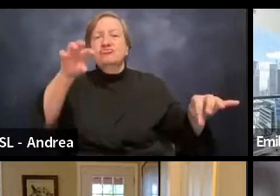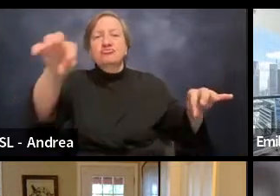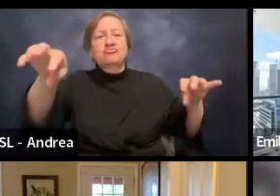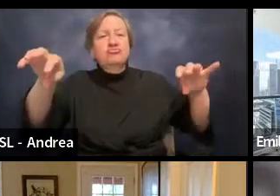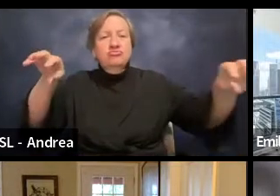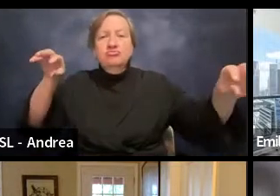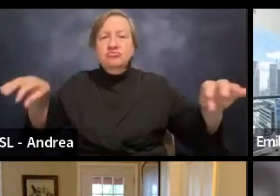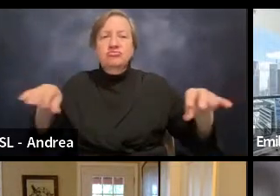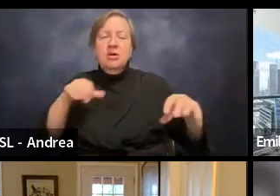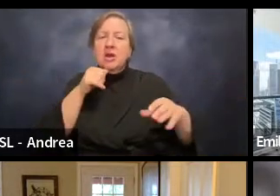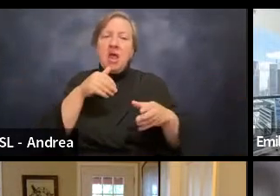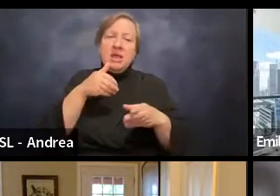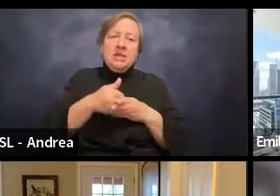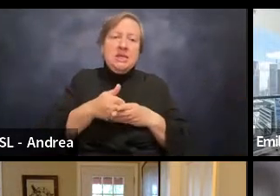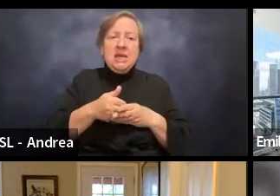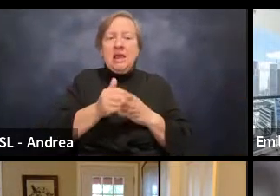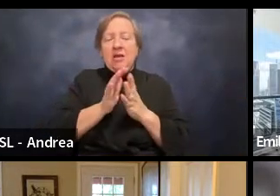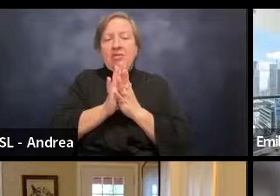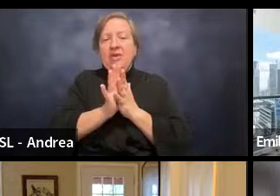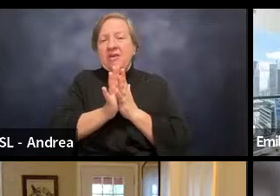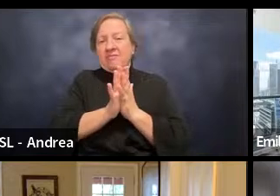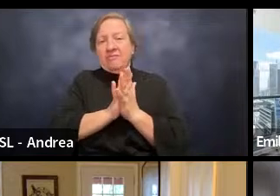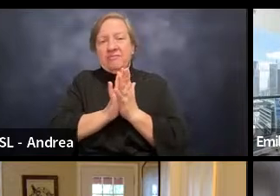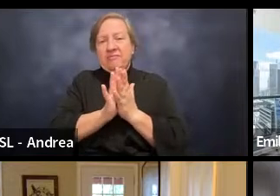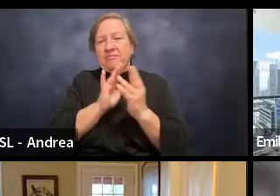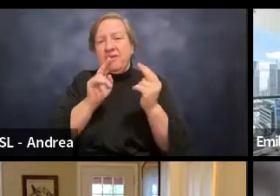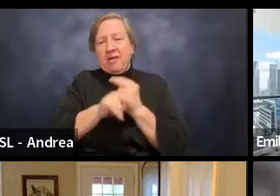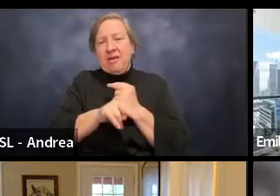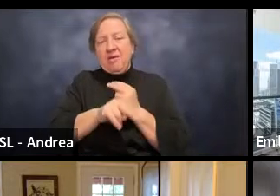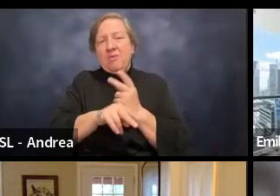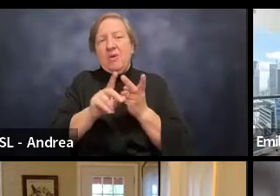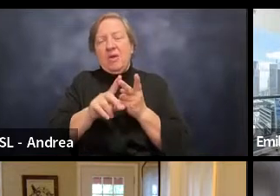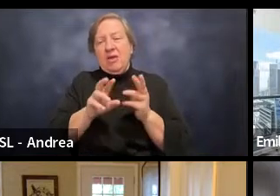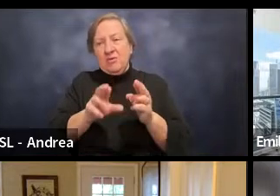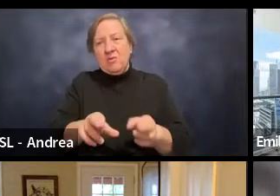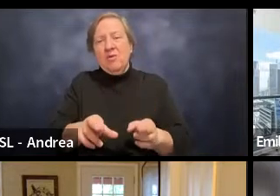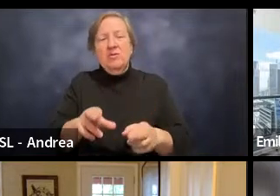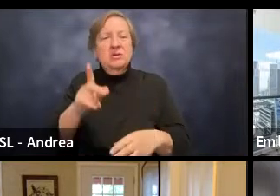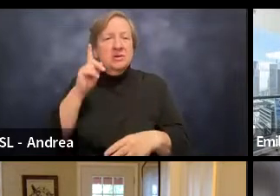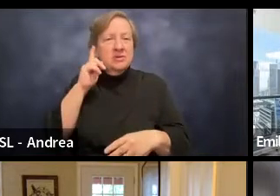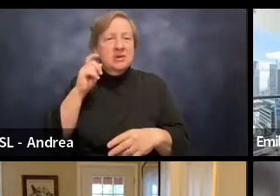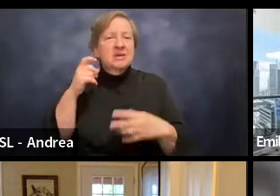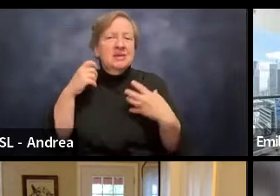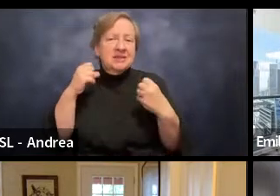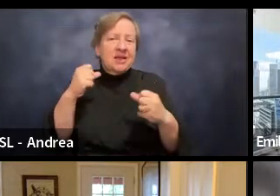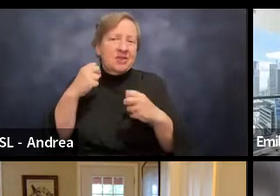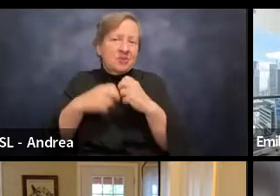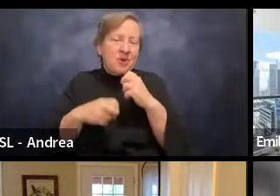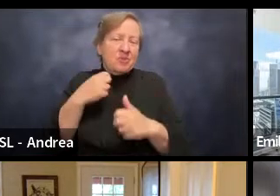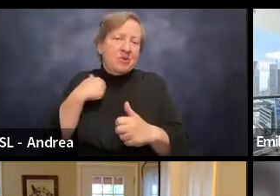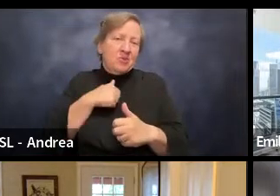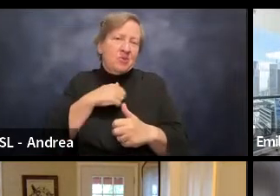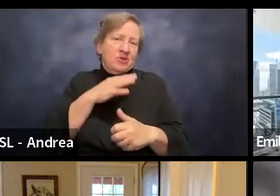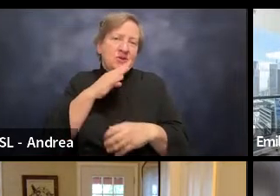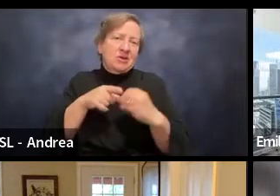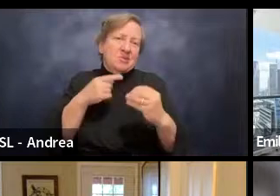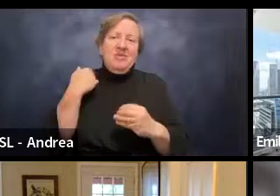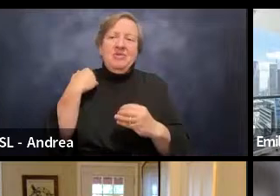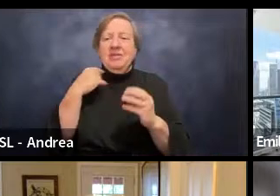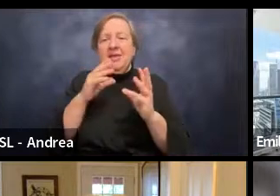not near congested highways and roads, because it's a health issue, which we talked about at our last